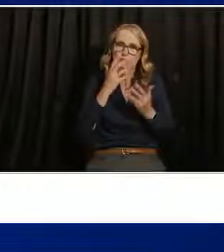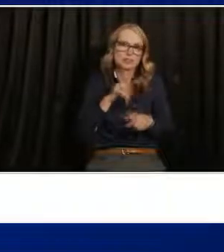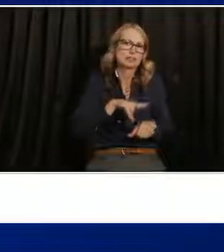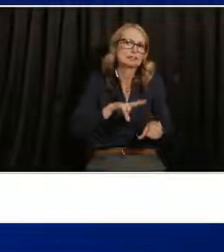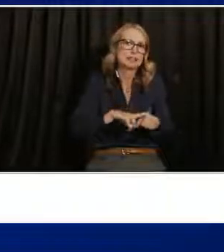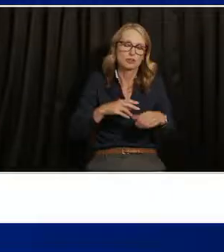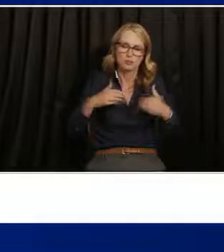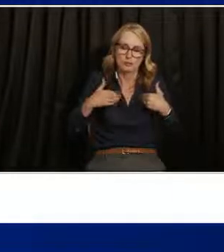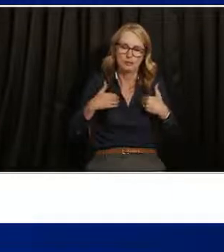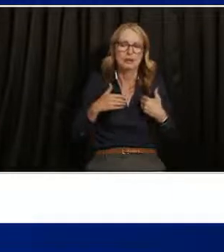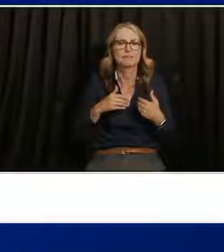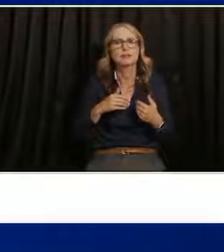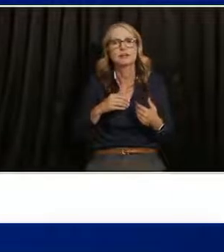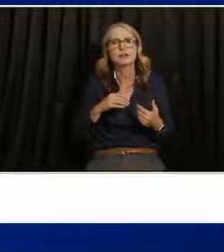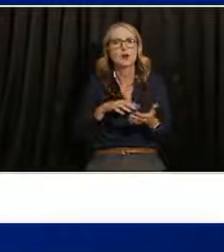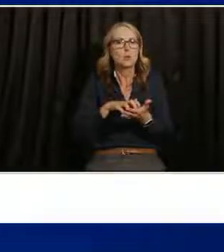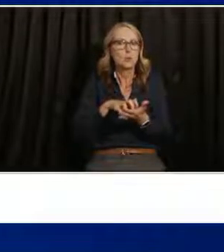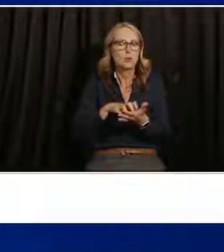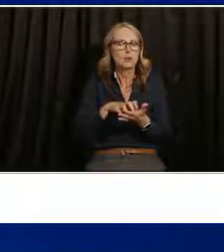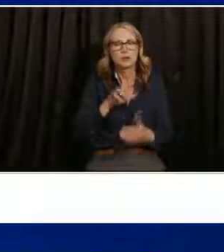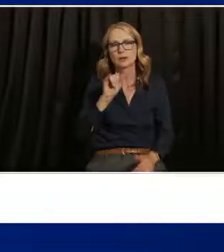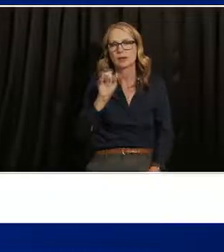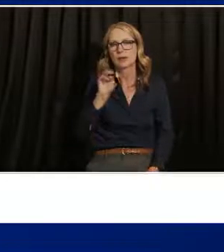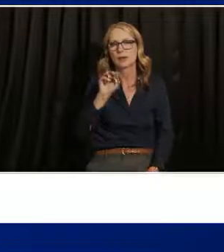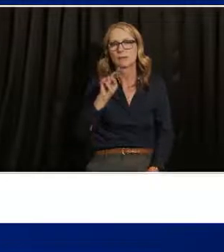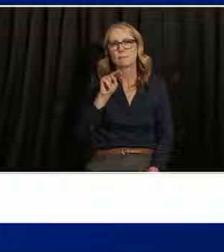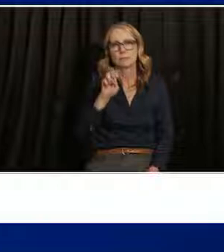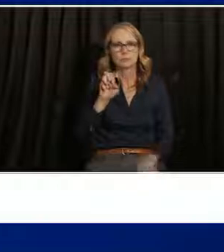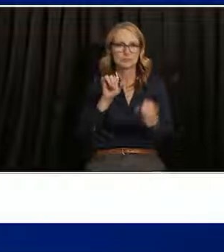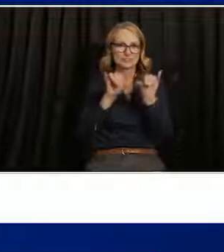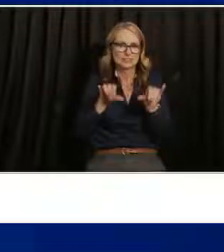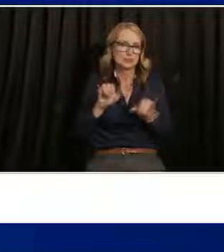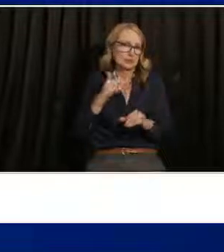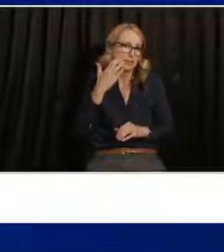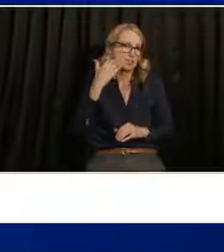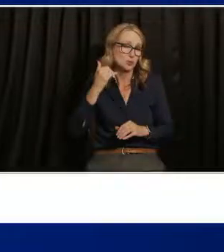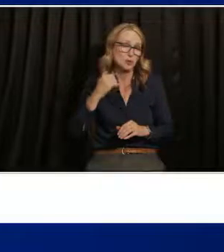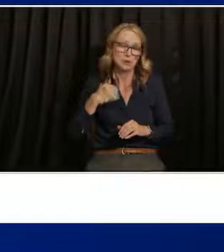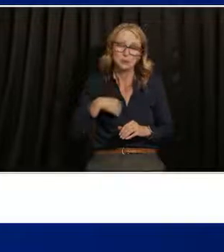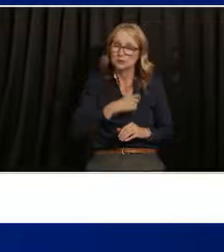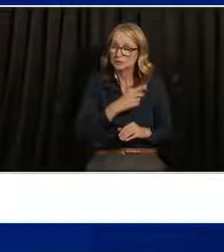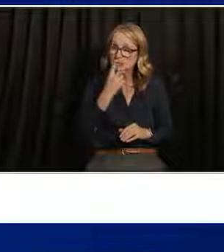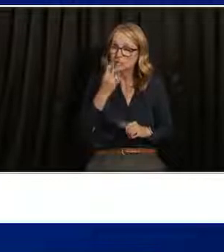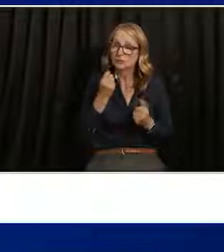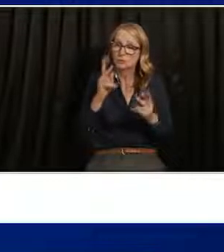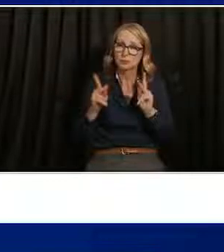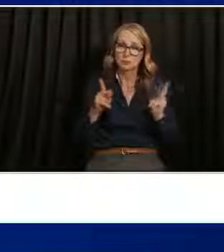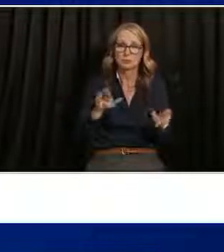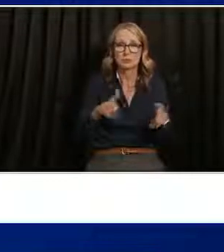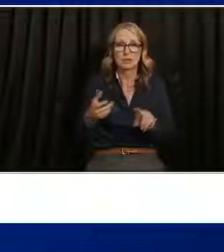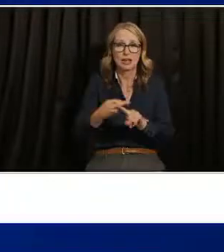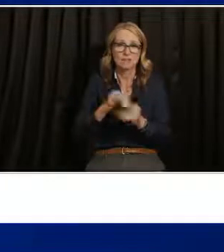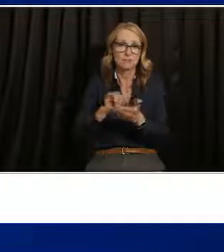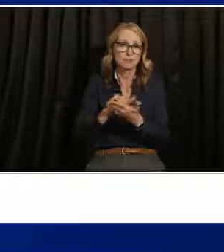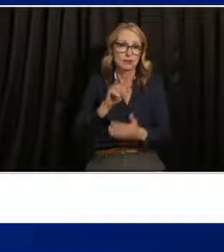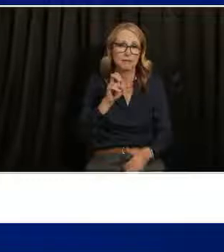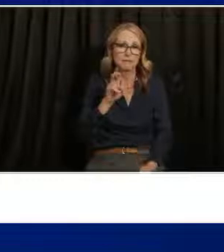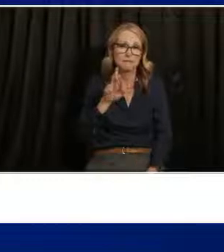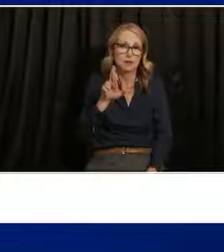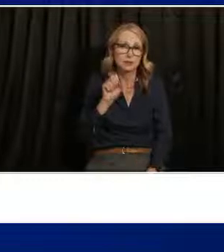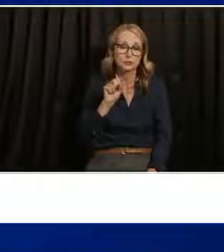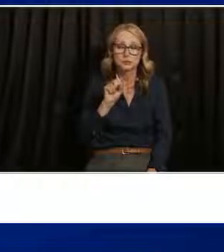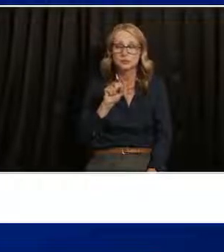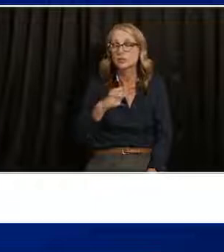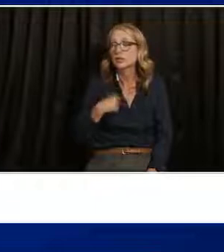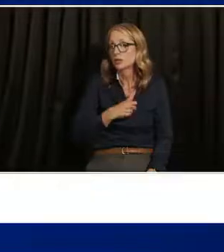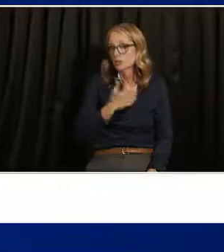why a disproportionate number of the hospitalizations and fatalities are among older Americans. But as you know, this virus can take people from us in their prime as